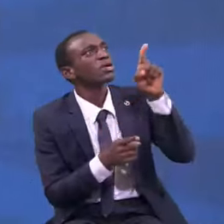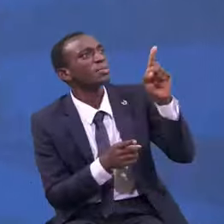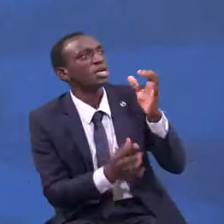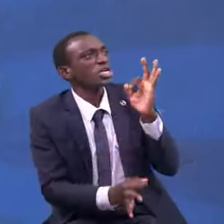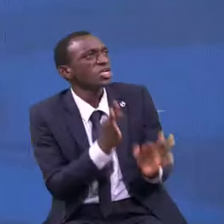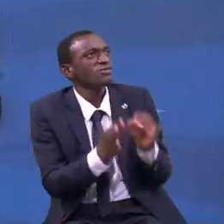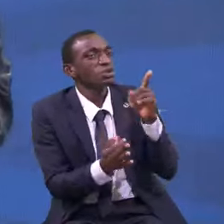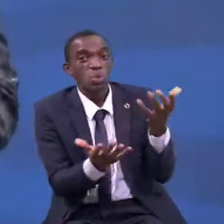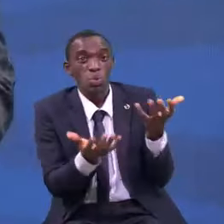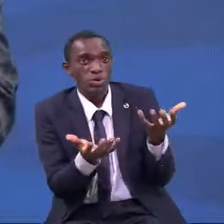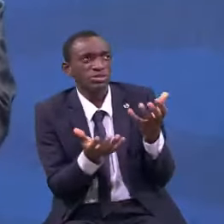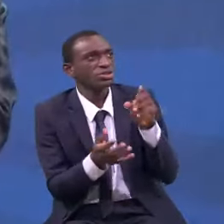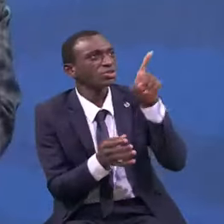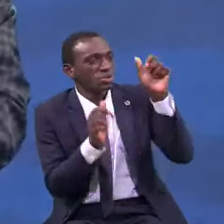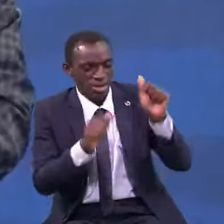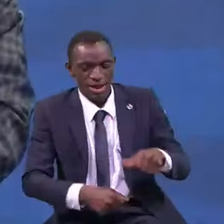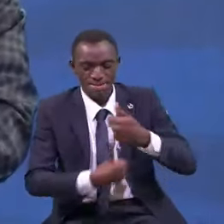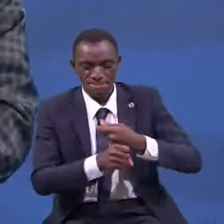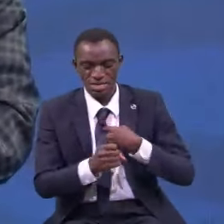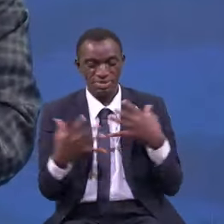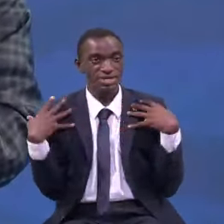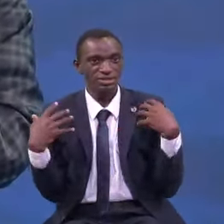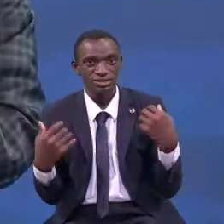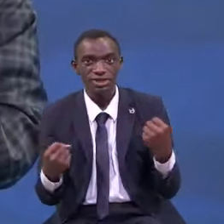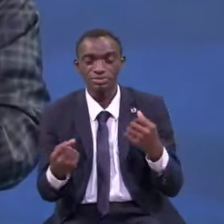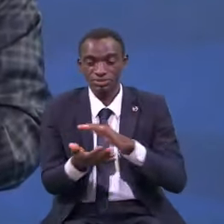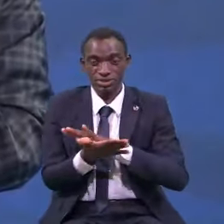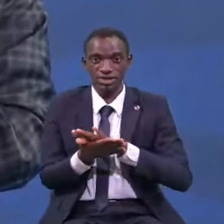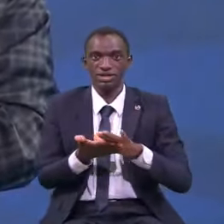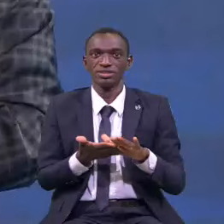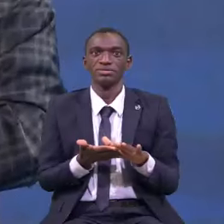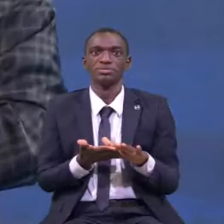thou canst make me clean.